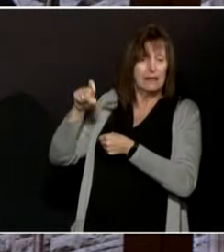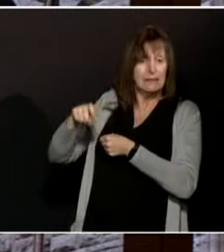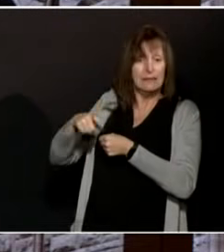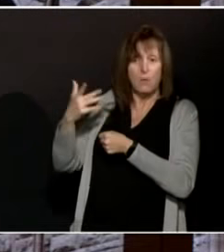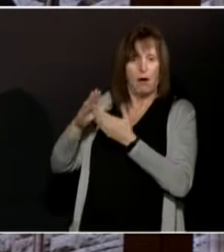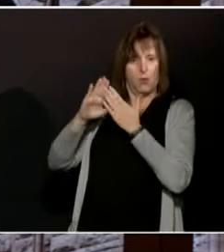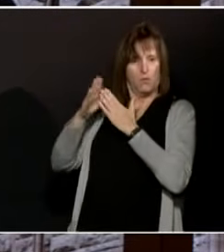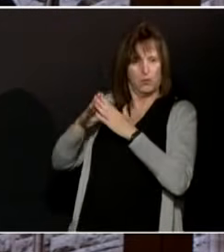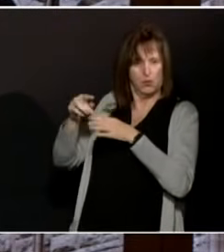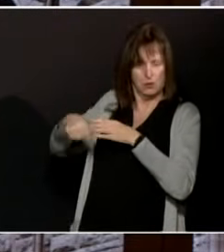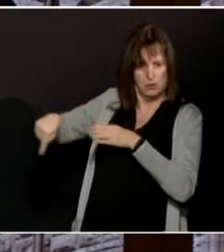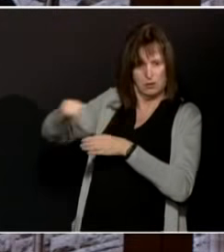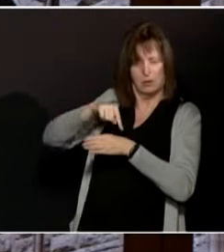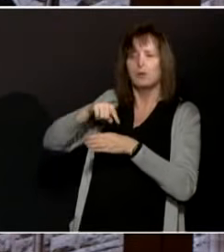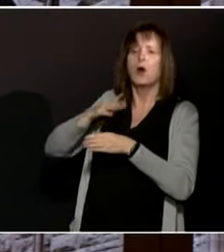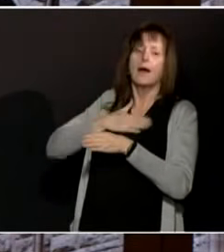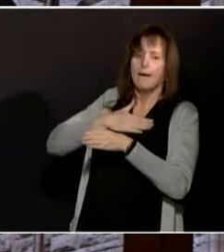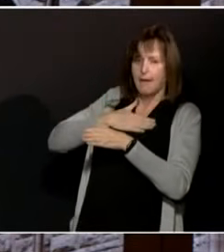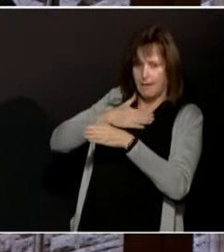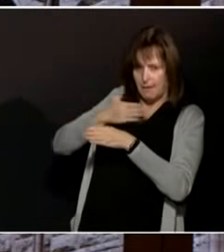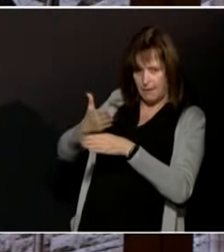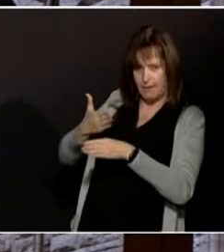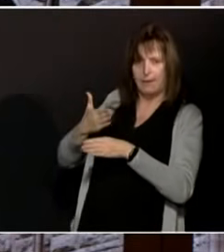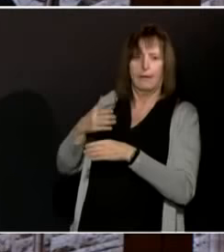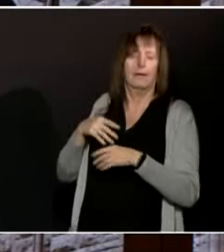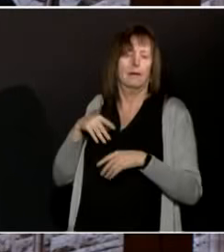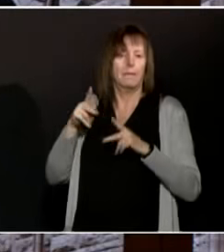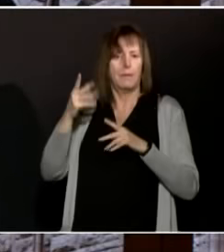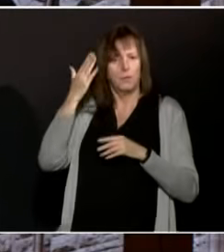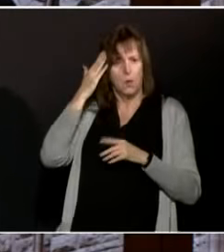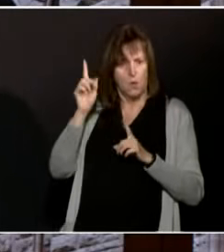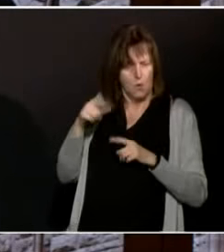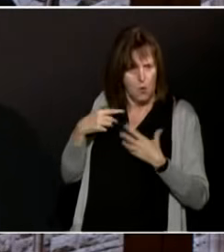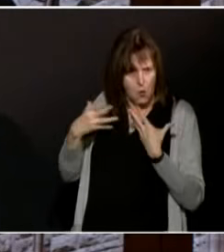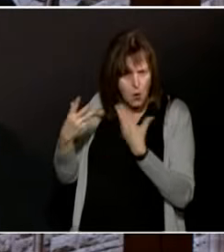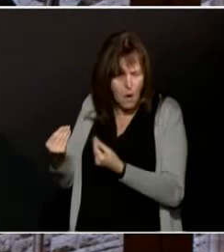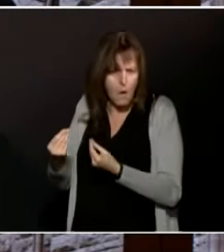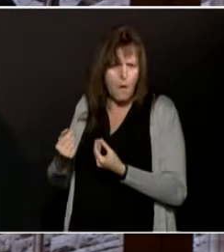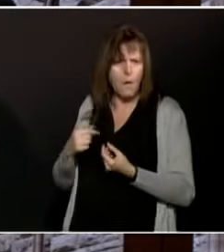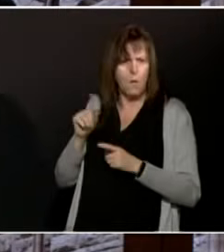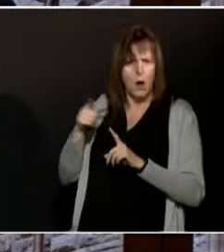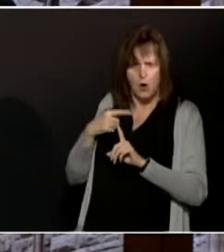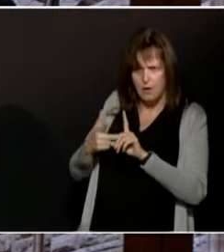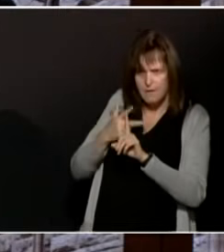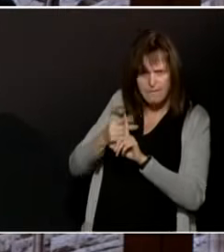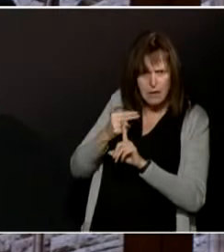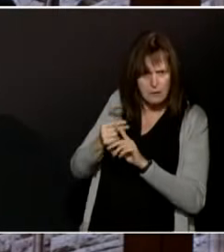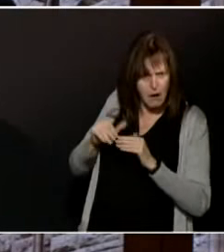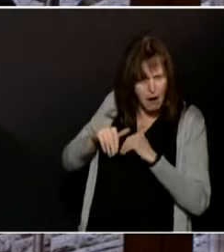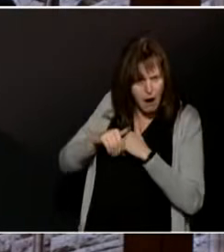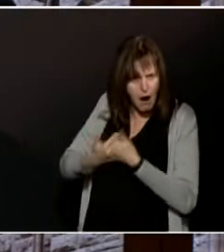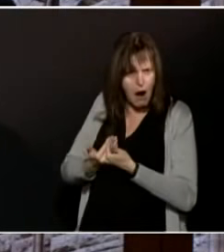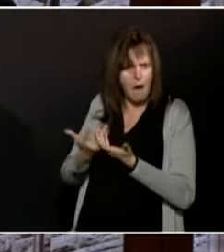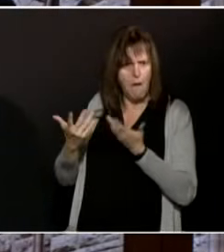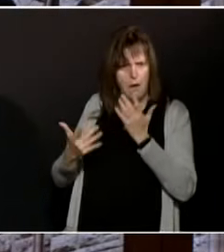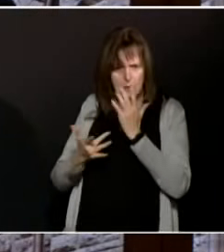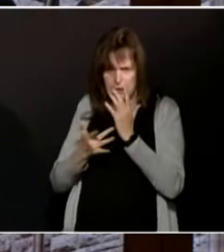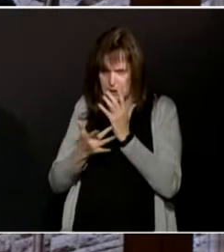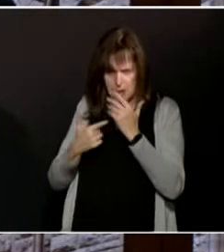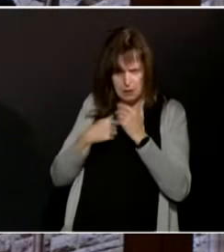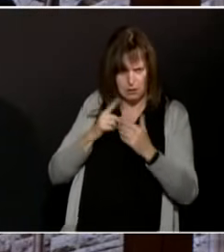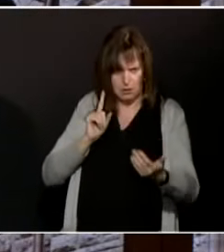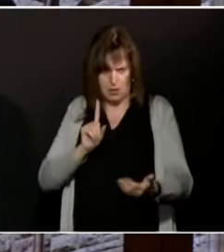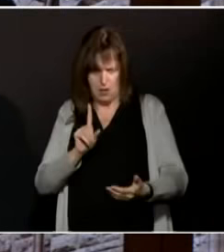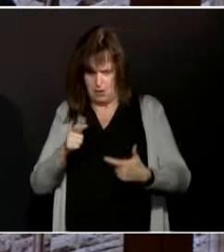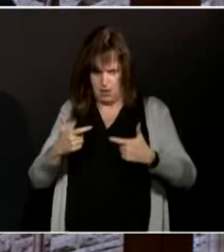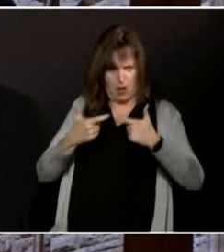sure where to go. They're not sure how to get it sometimes. Sometimes it's technology. And sometimes there is some apprehension.